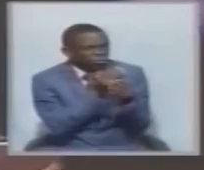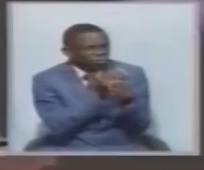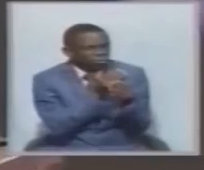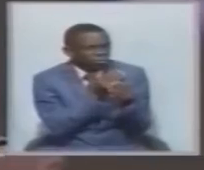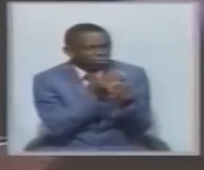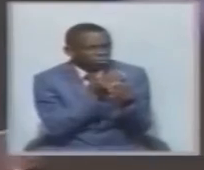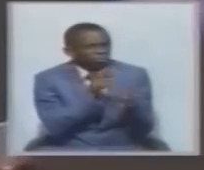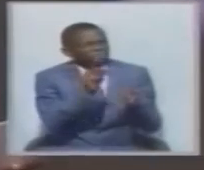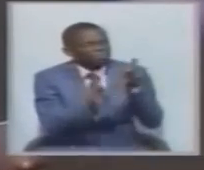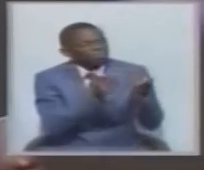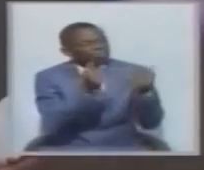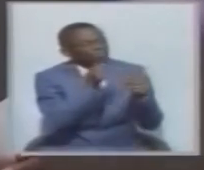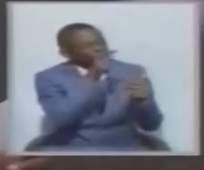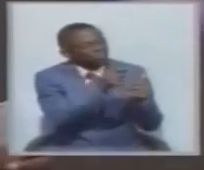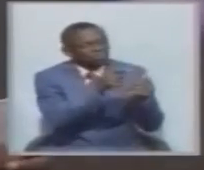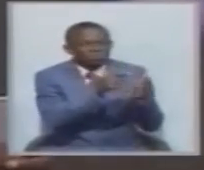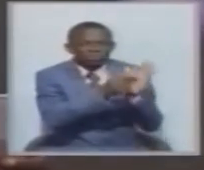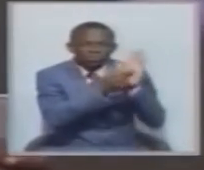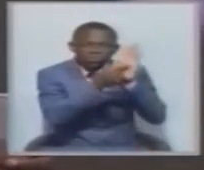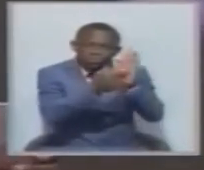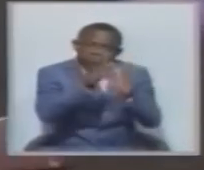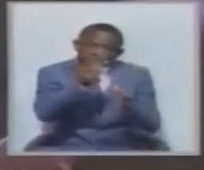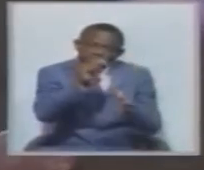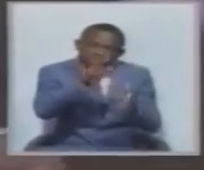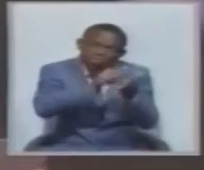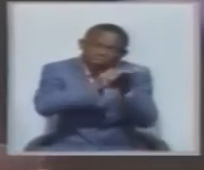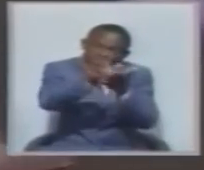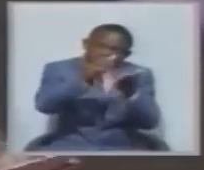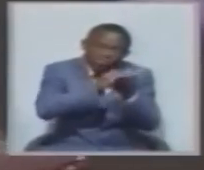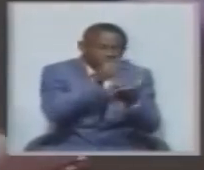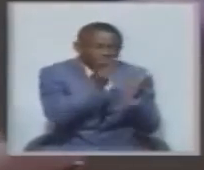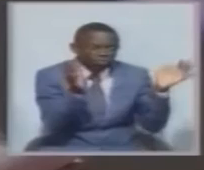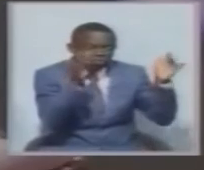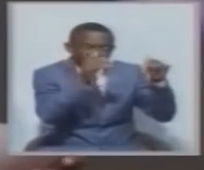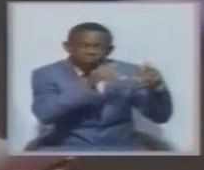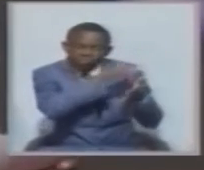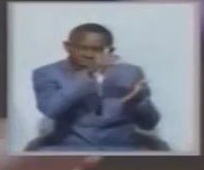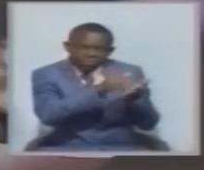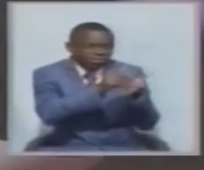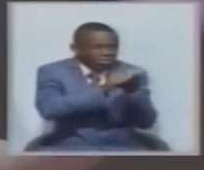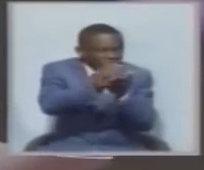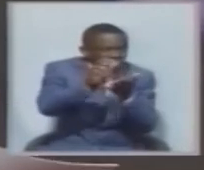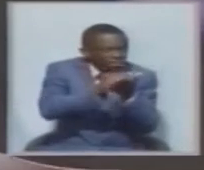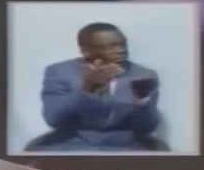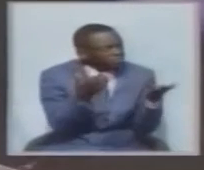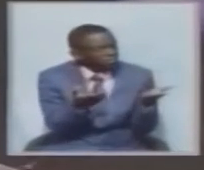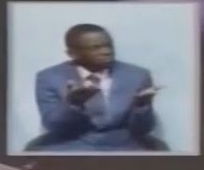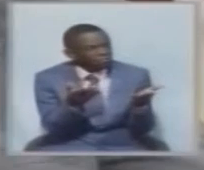expected you, for instance, to put up a state-of-the-art conference center using the funds that you're